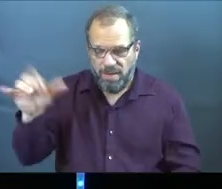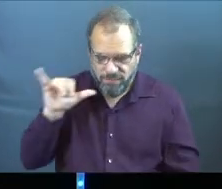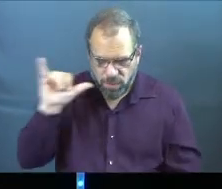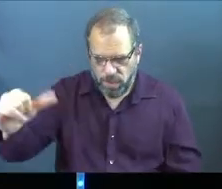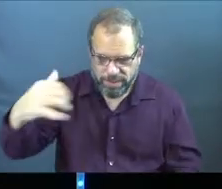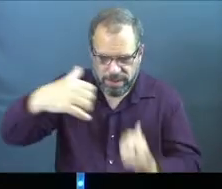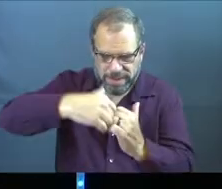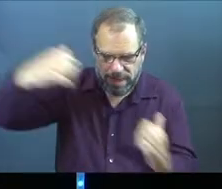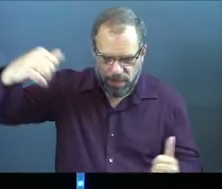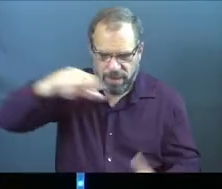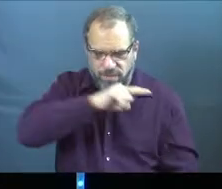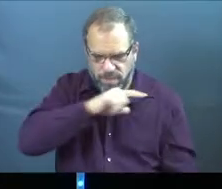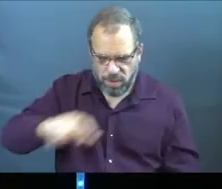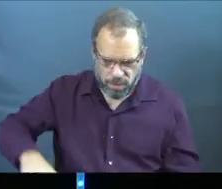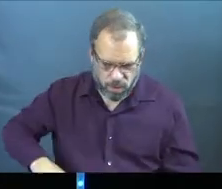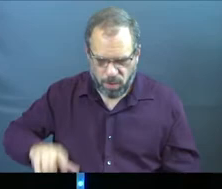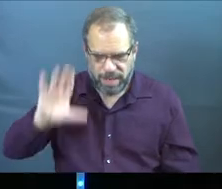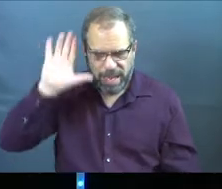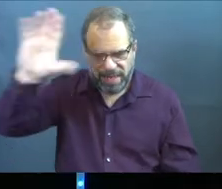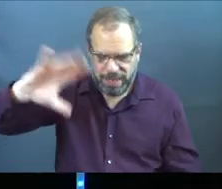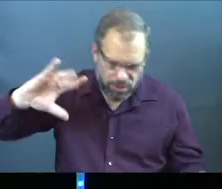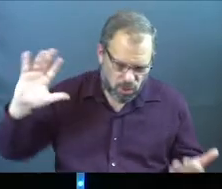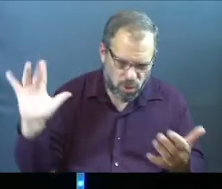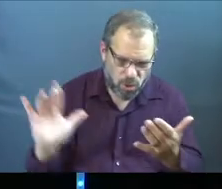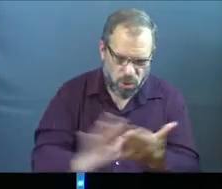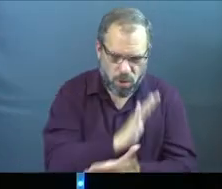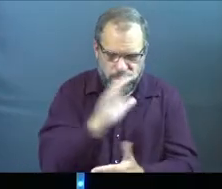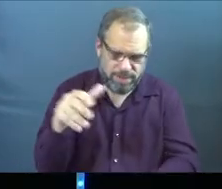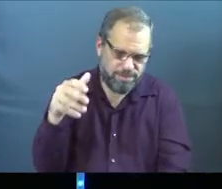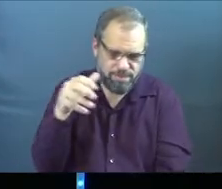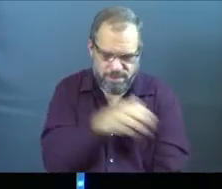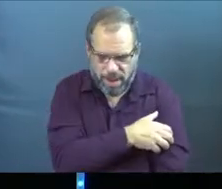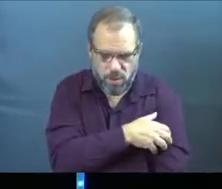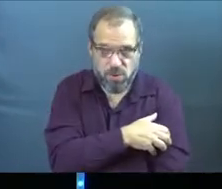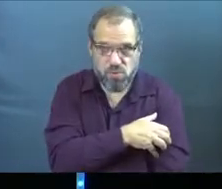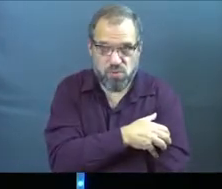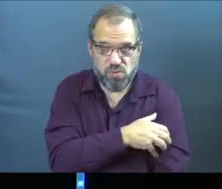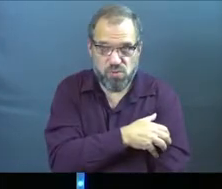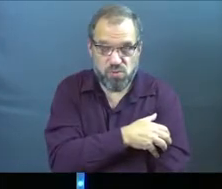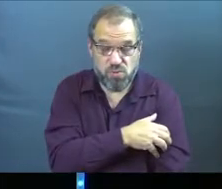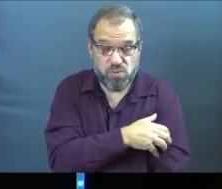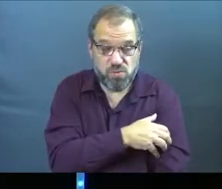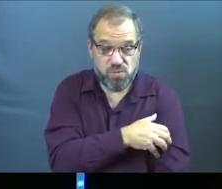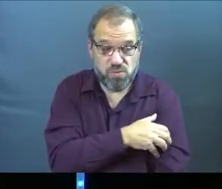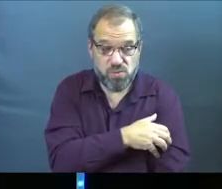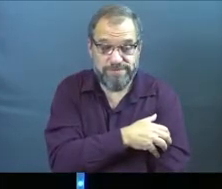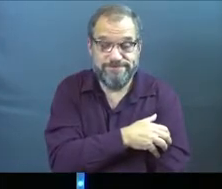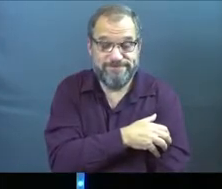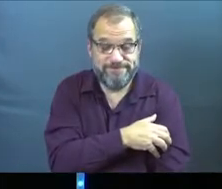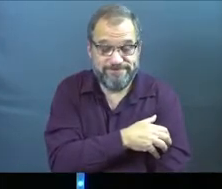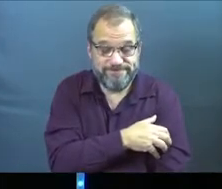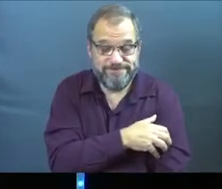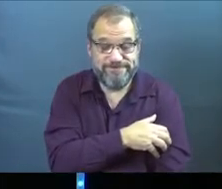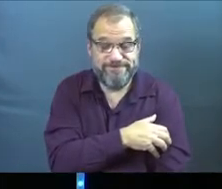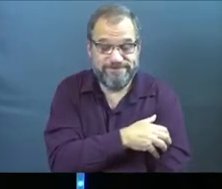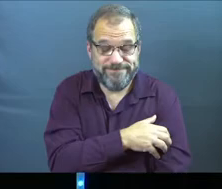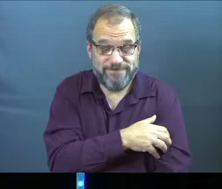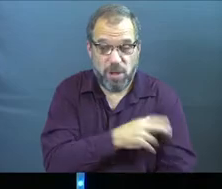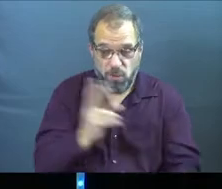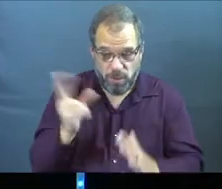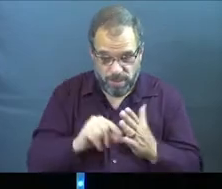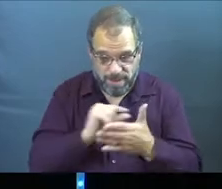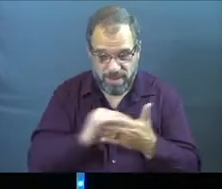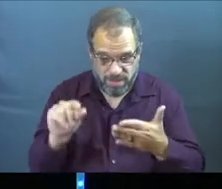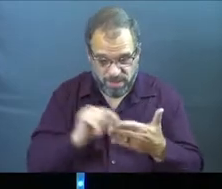forever separated from the Lord and from his glorious power. So I think it's easy for us. We read